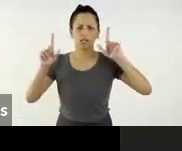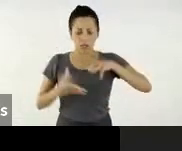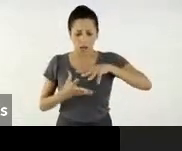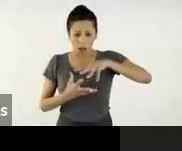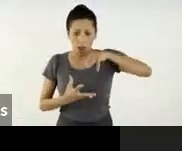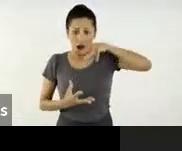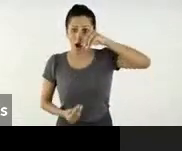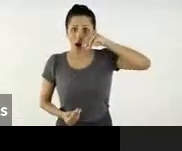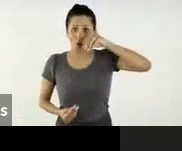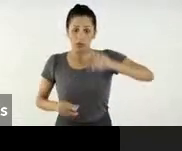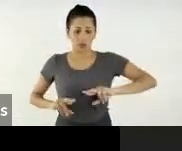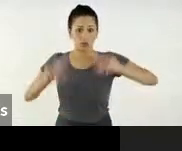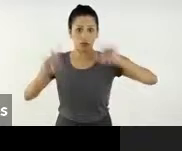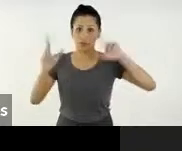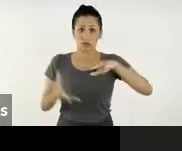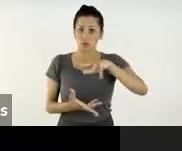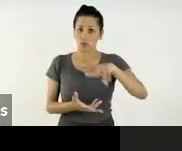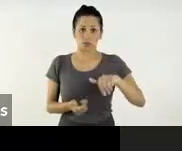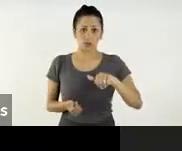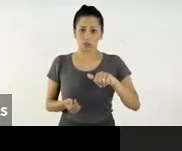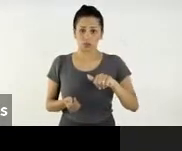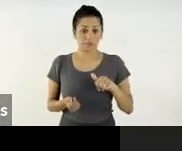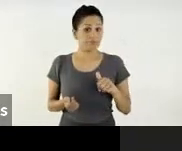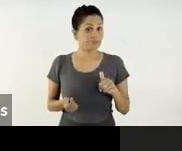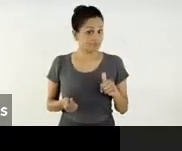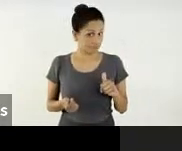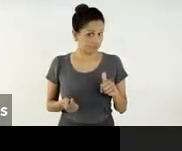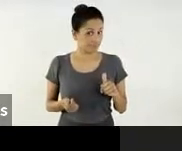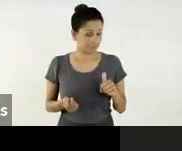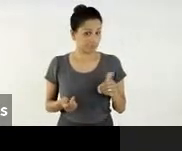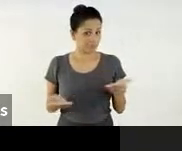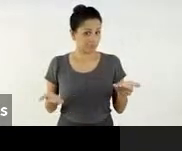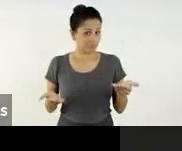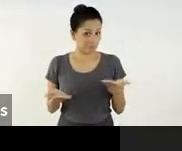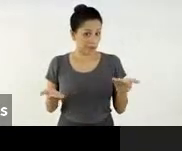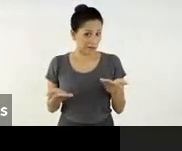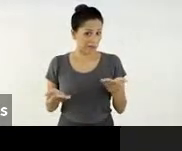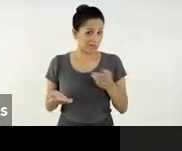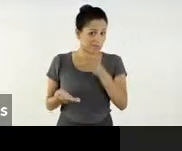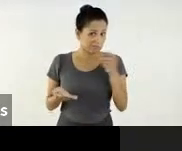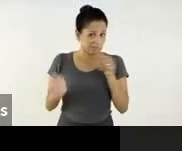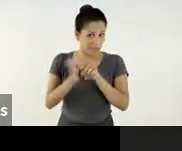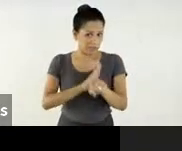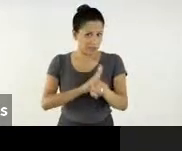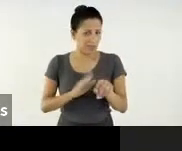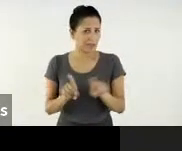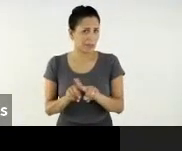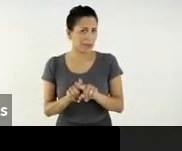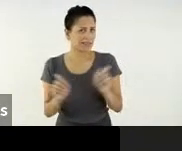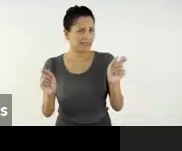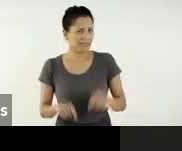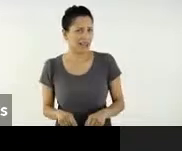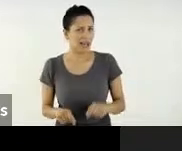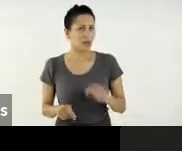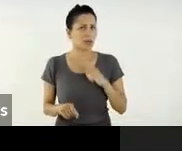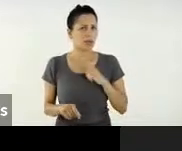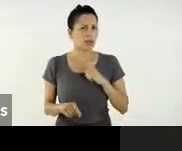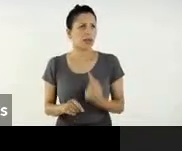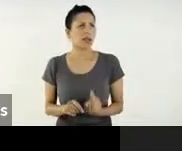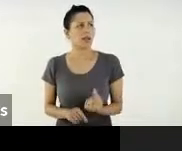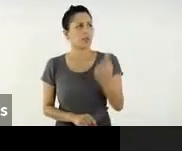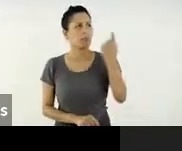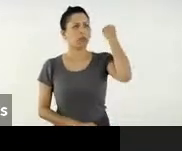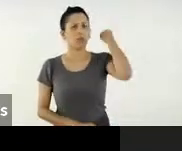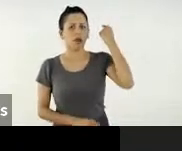Now that you know, can you ever go back? Now that your consciousness has been indelibly raised.